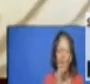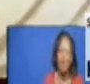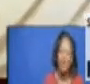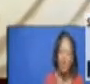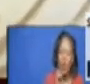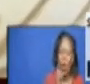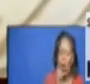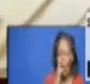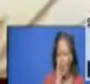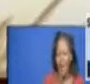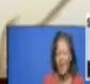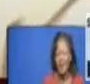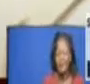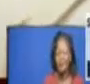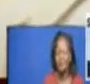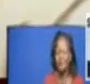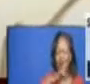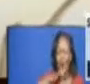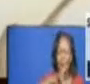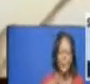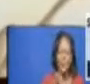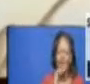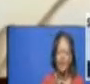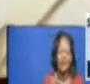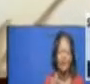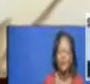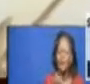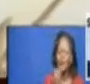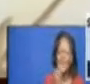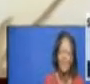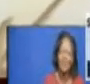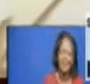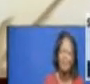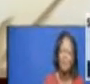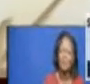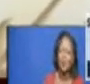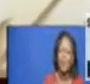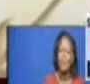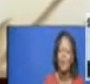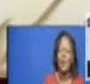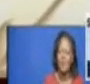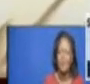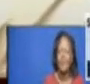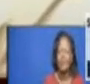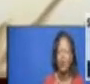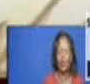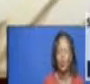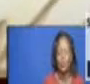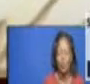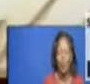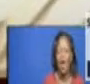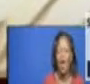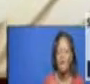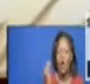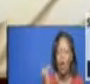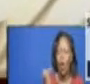no running tap, no food sometimes, but that there is a hope